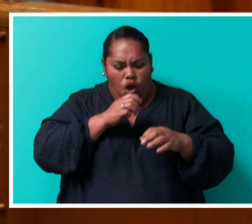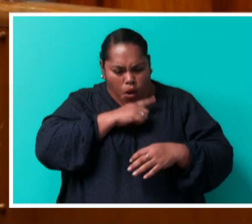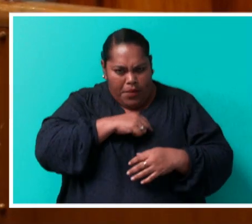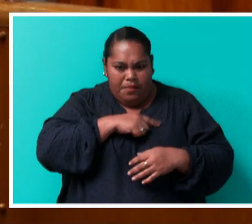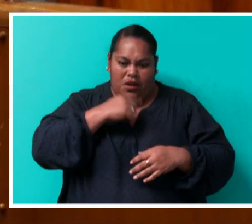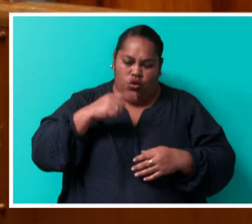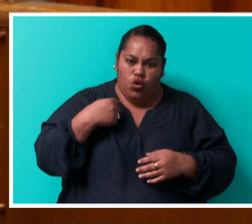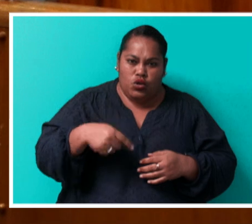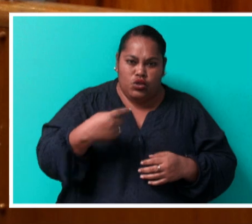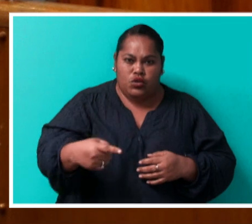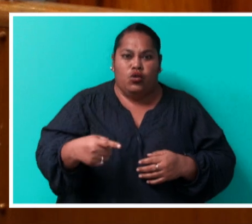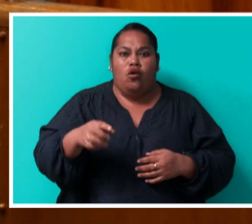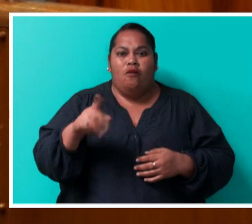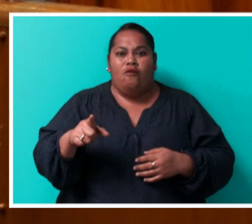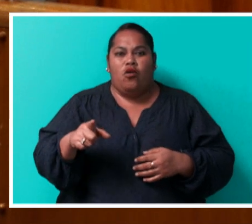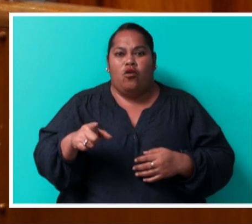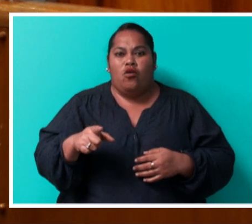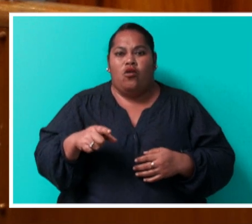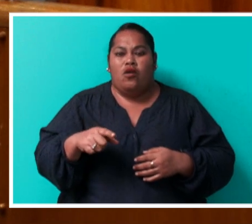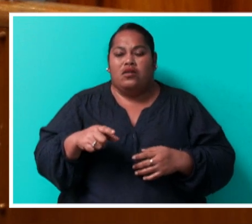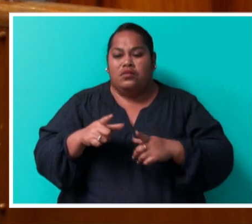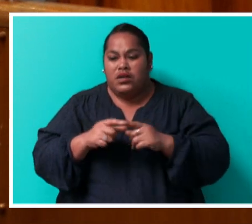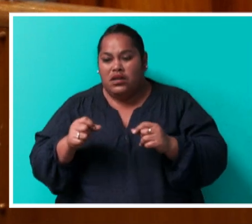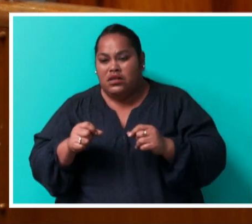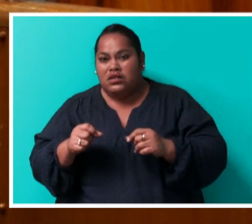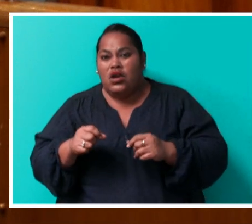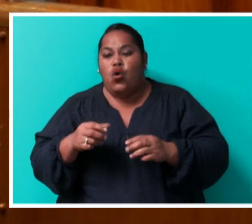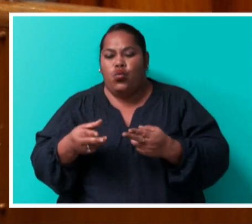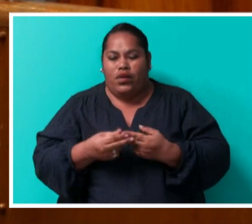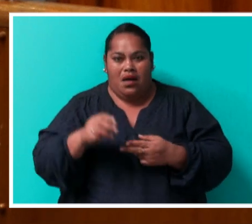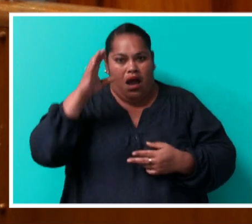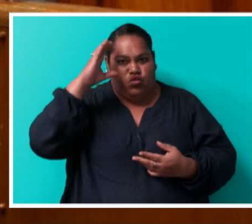continuing defense cooperation between the two countries.